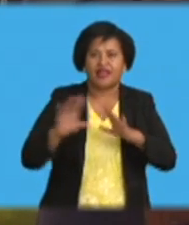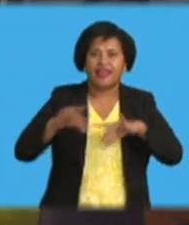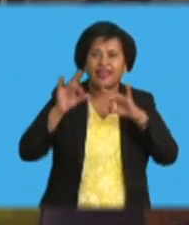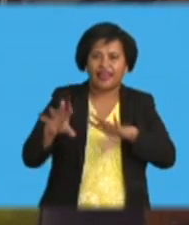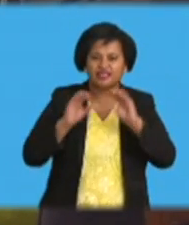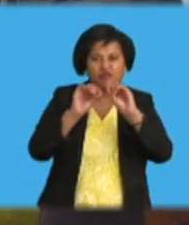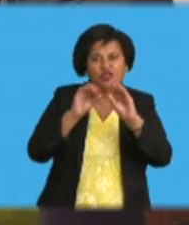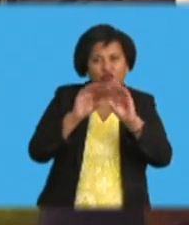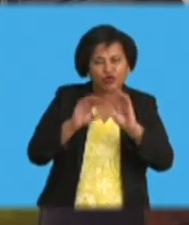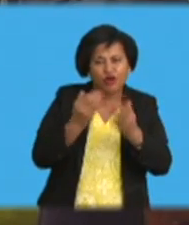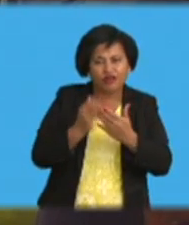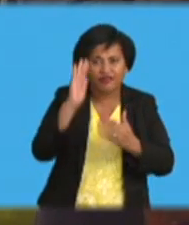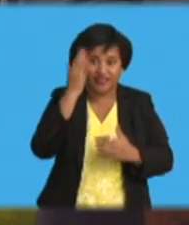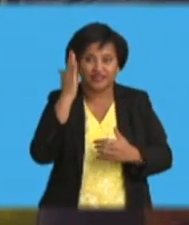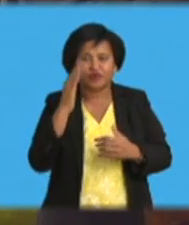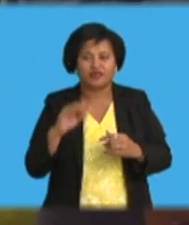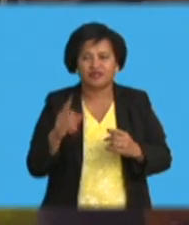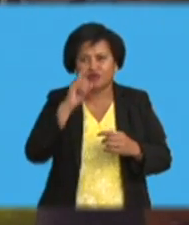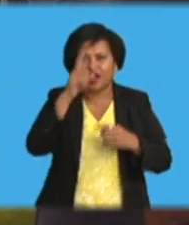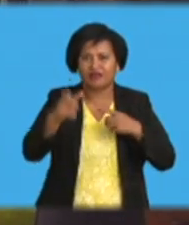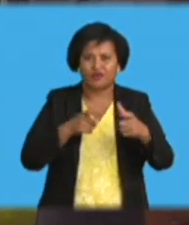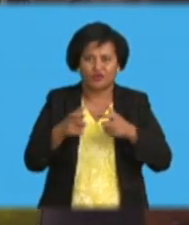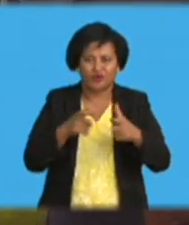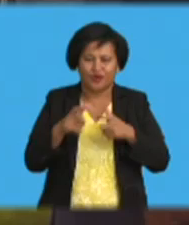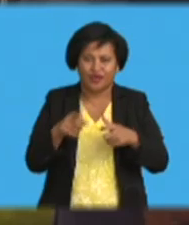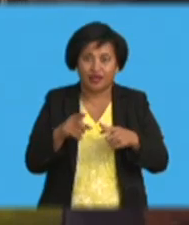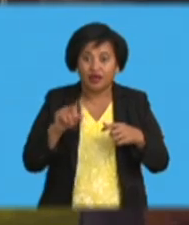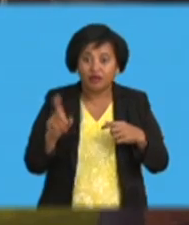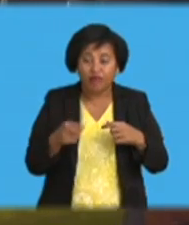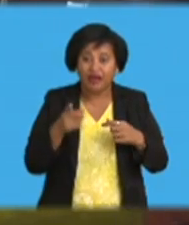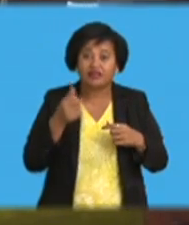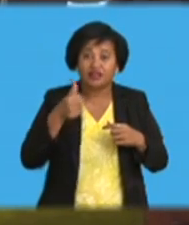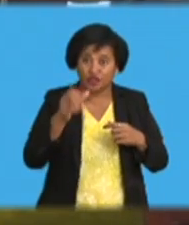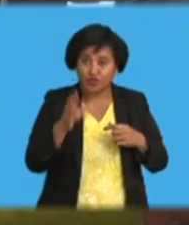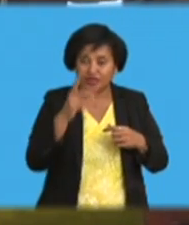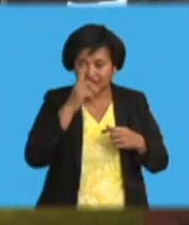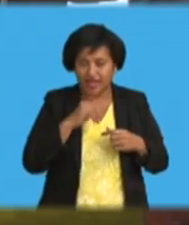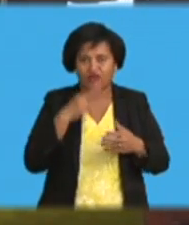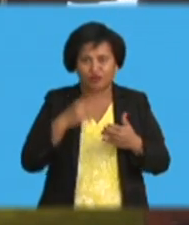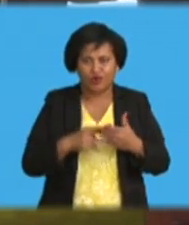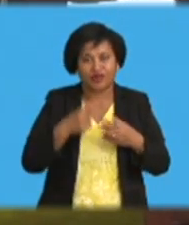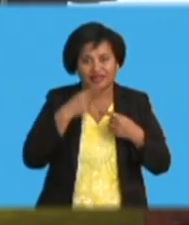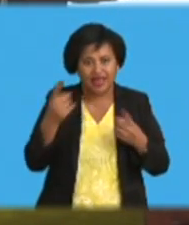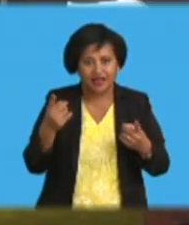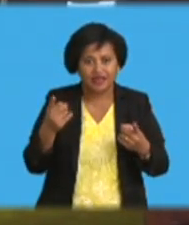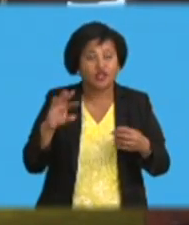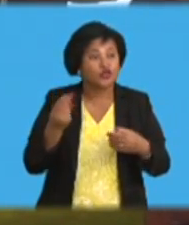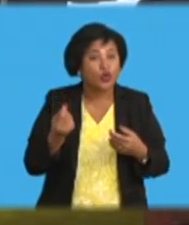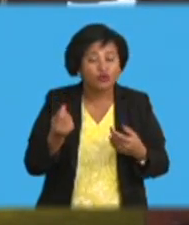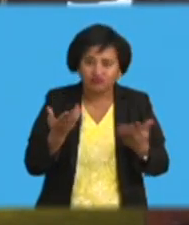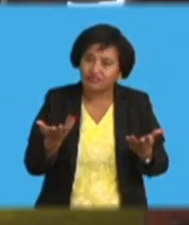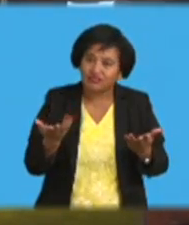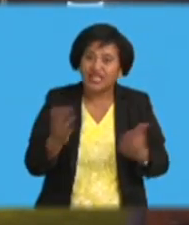for now, it is up to the users to flag and report inappropriate material. Madam Speaker, it is up to us, all of